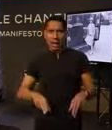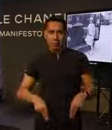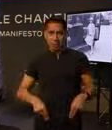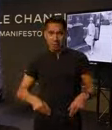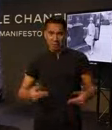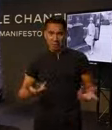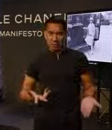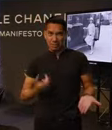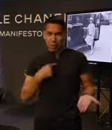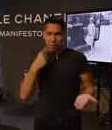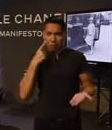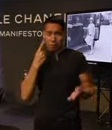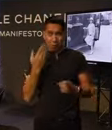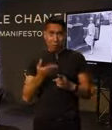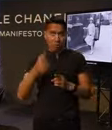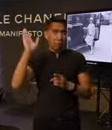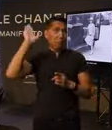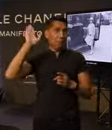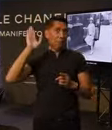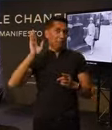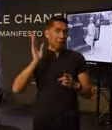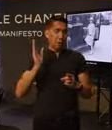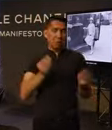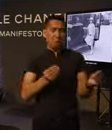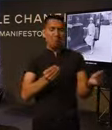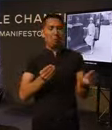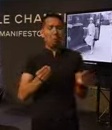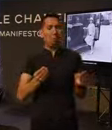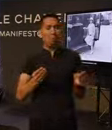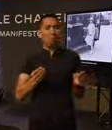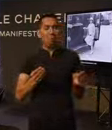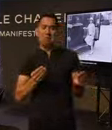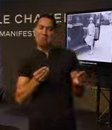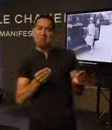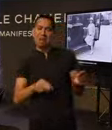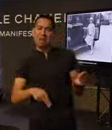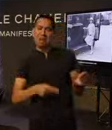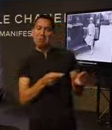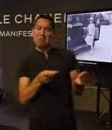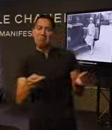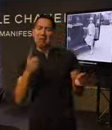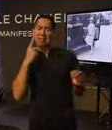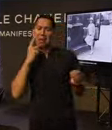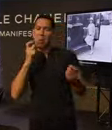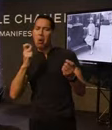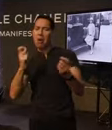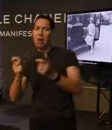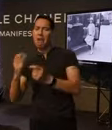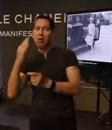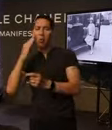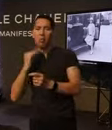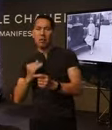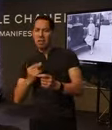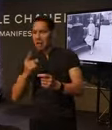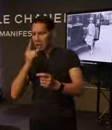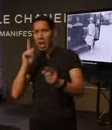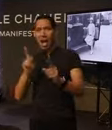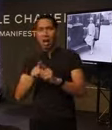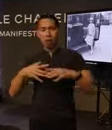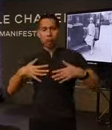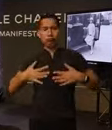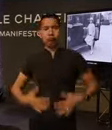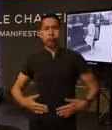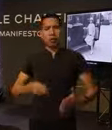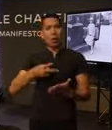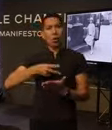radical using them for what she would perhaps call play suits, you know, being able to be on the beach, go for walks,